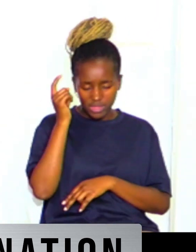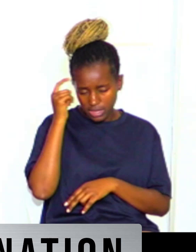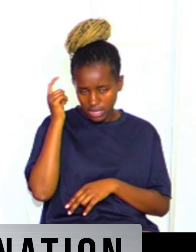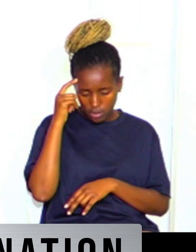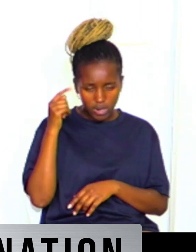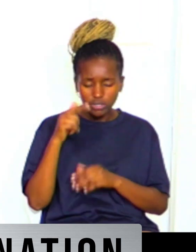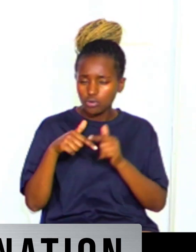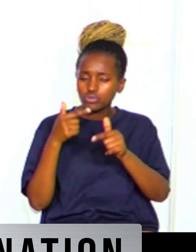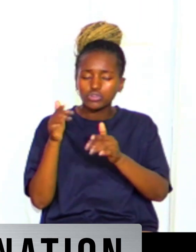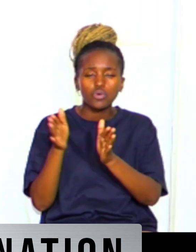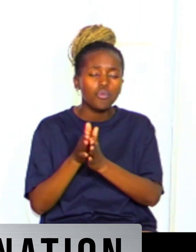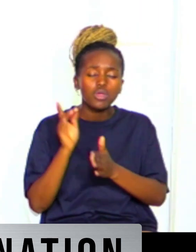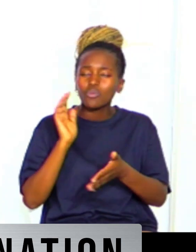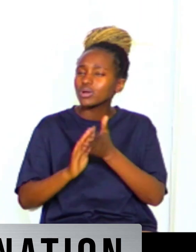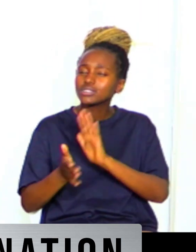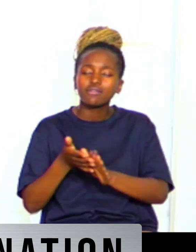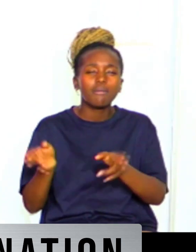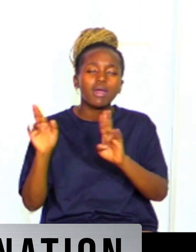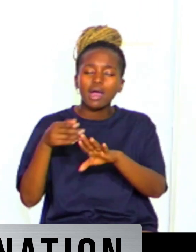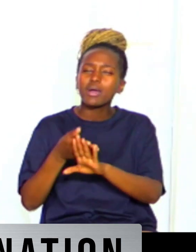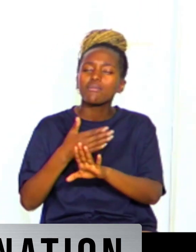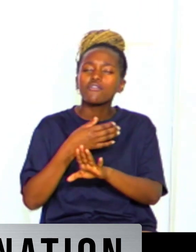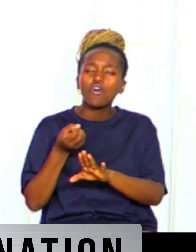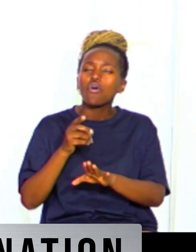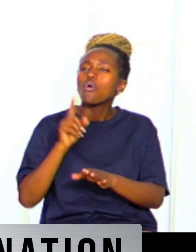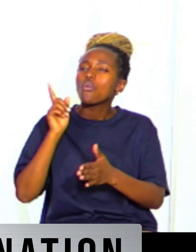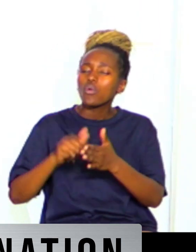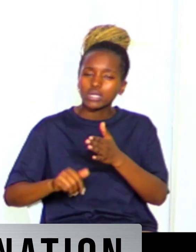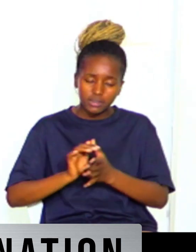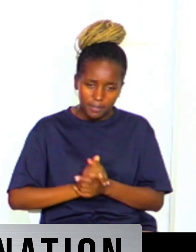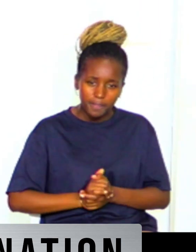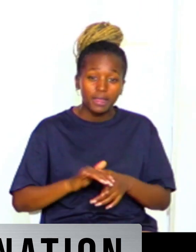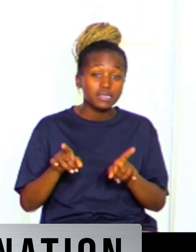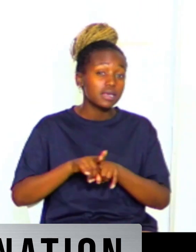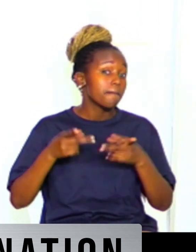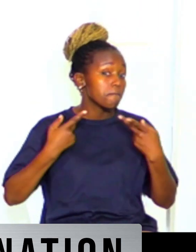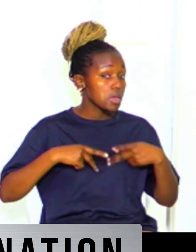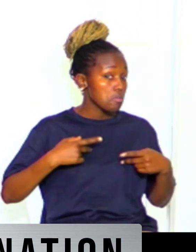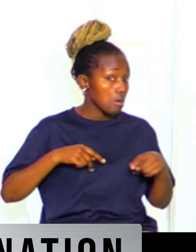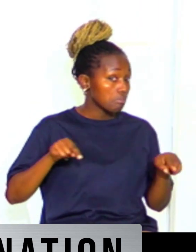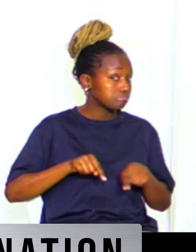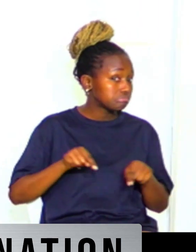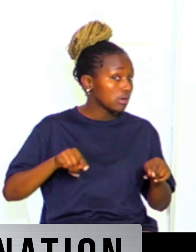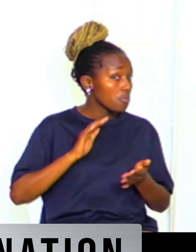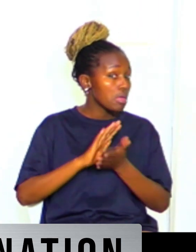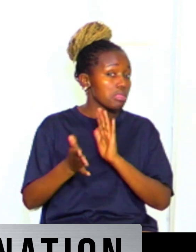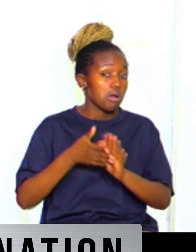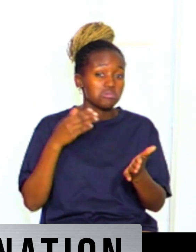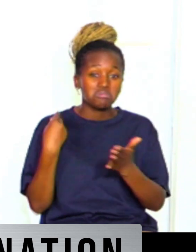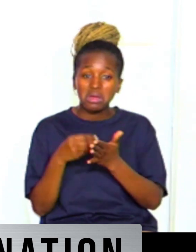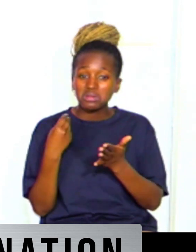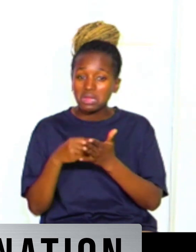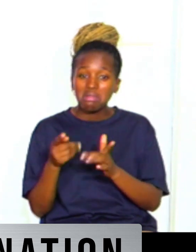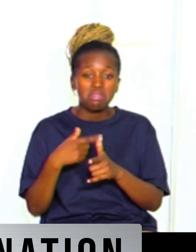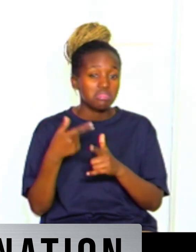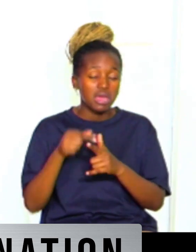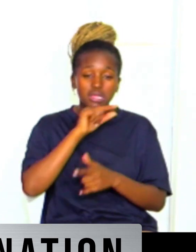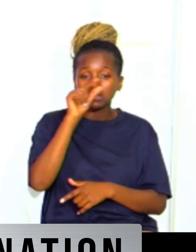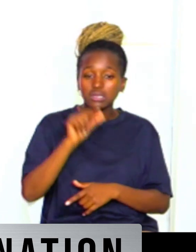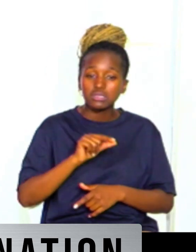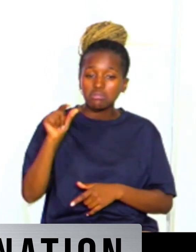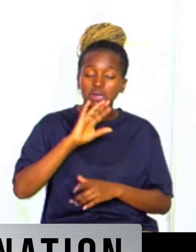There's nothing new. Are you not seeing? Kuna ako kauoga that without money, Gen Zs wataingia into corruption.